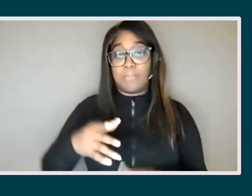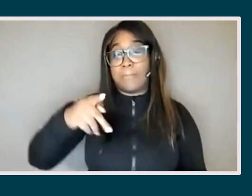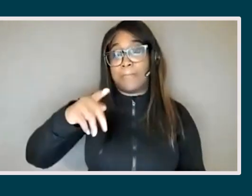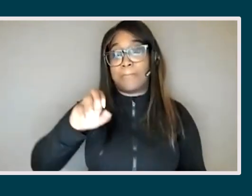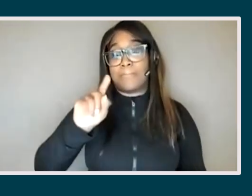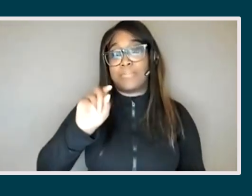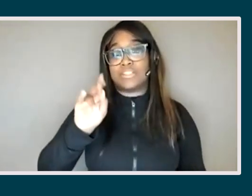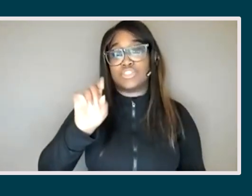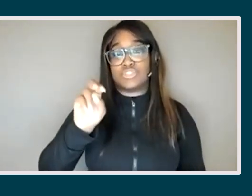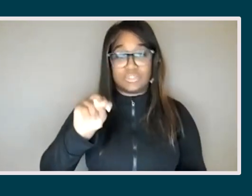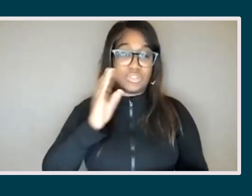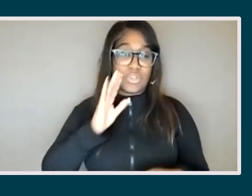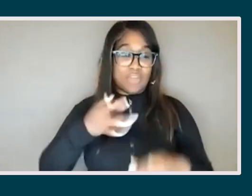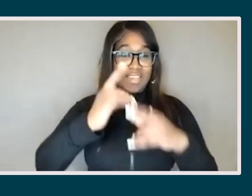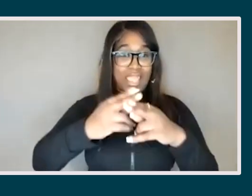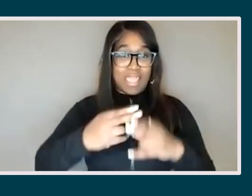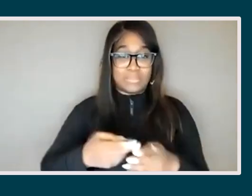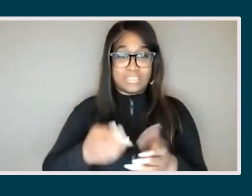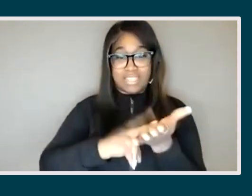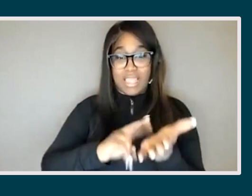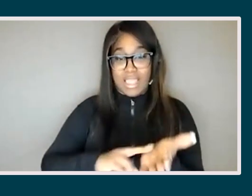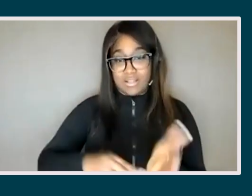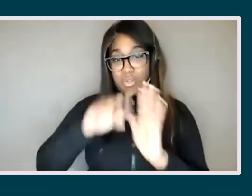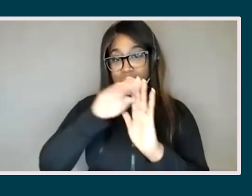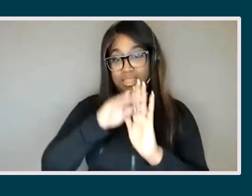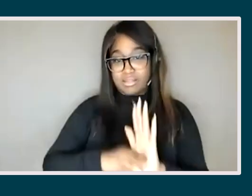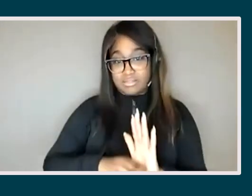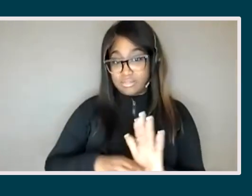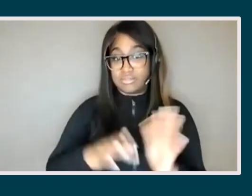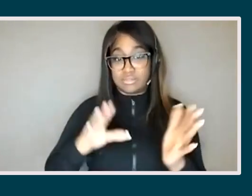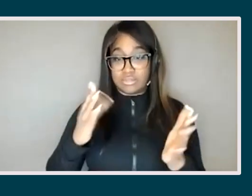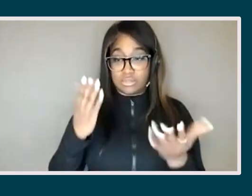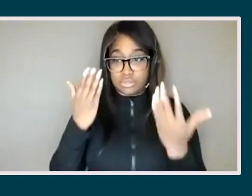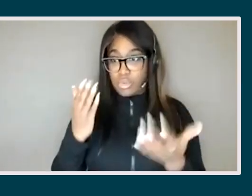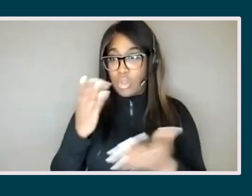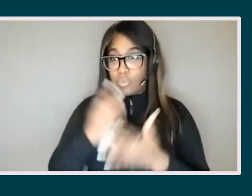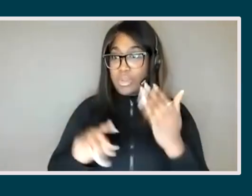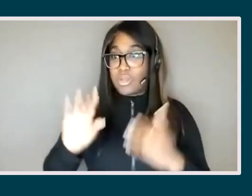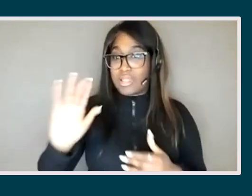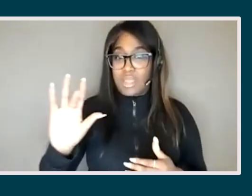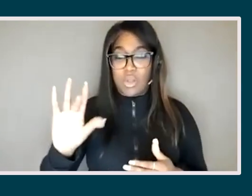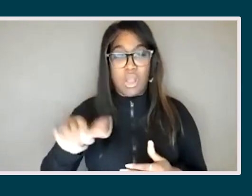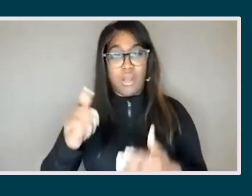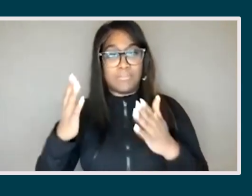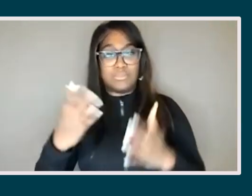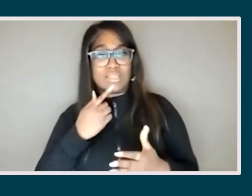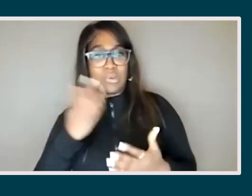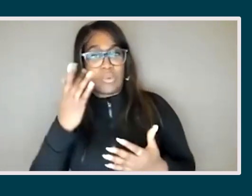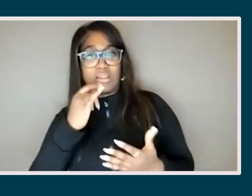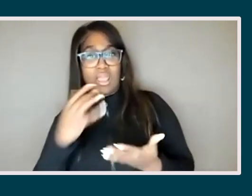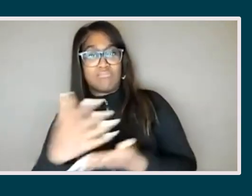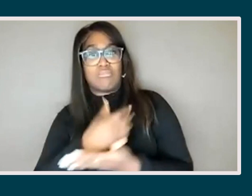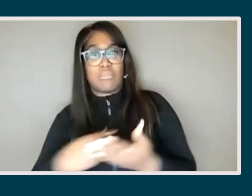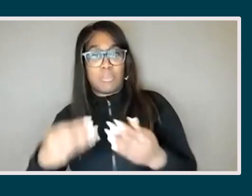too easy and you don't know what you clicked. And the other day, somebody said, oh, why can't I get more signatures on this thing about climate? Well, because I do